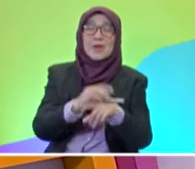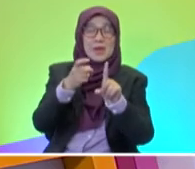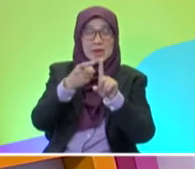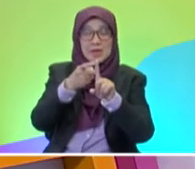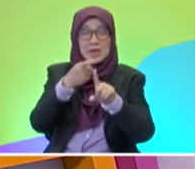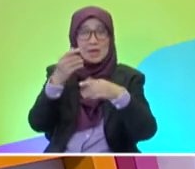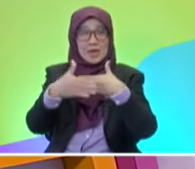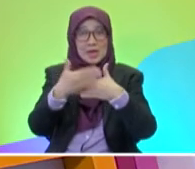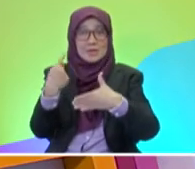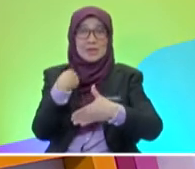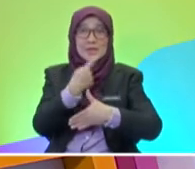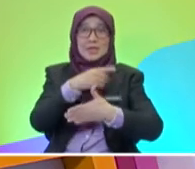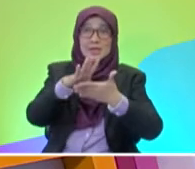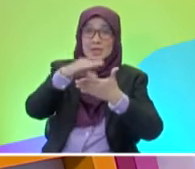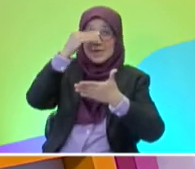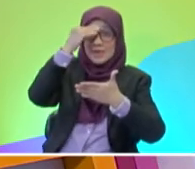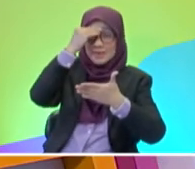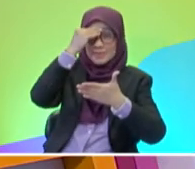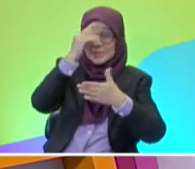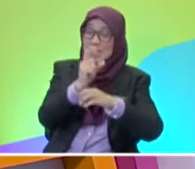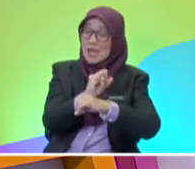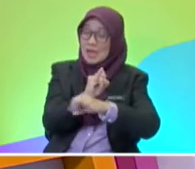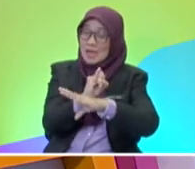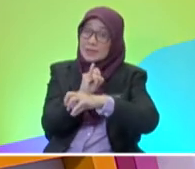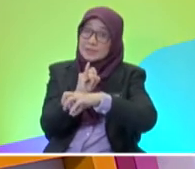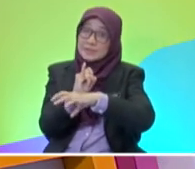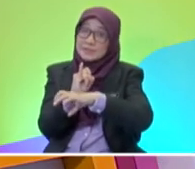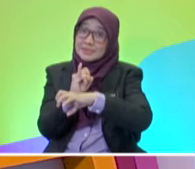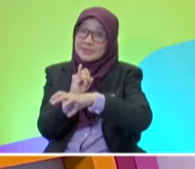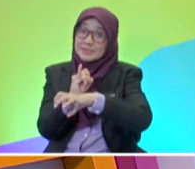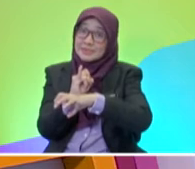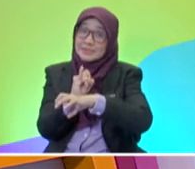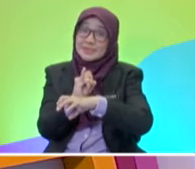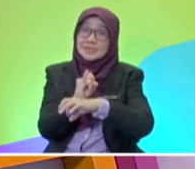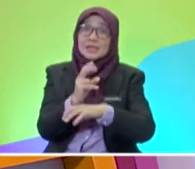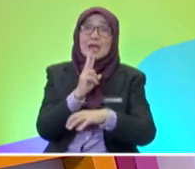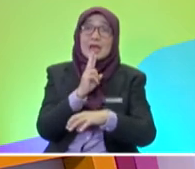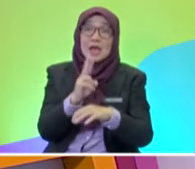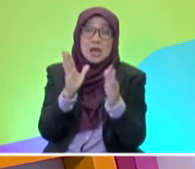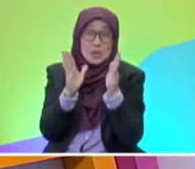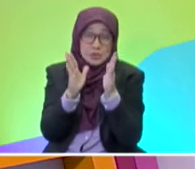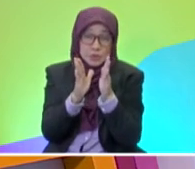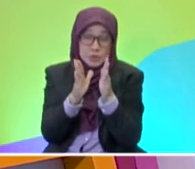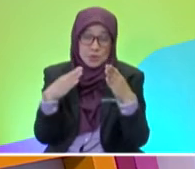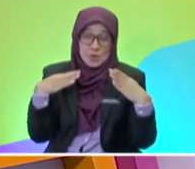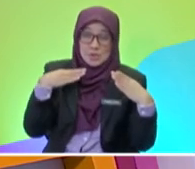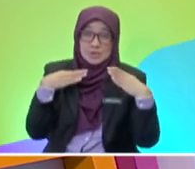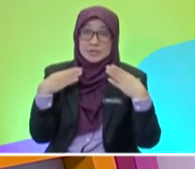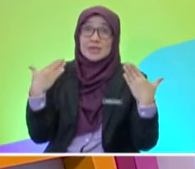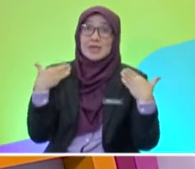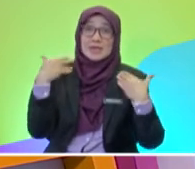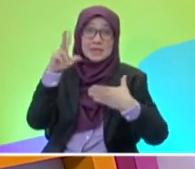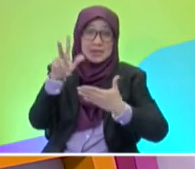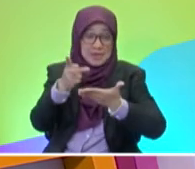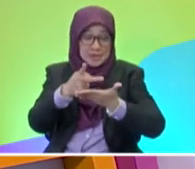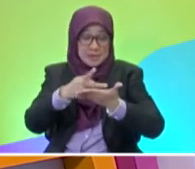first lesson, we learned about the insects. Insects are small creatures. Insects have three parts of